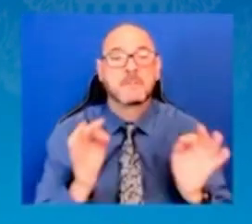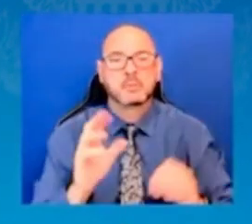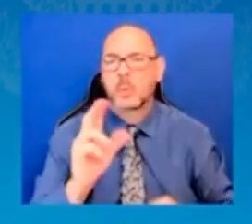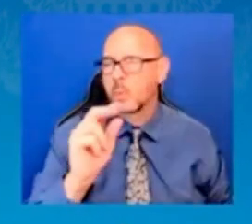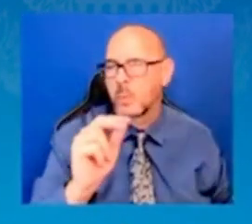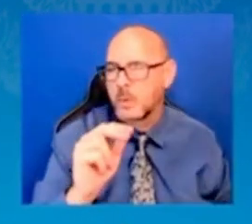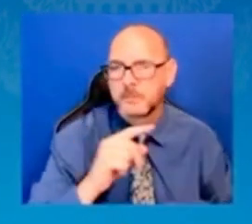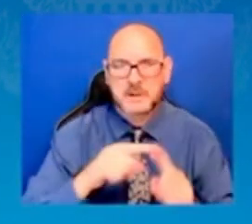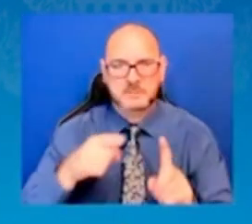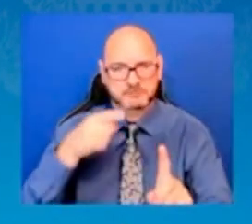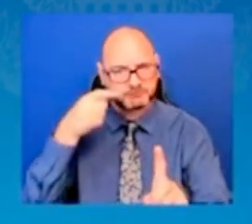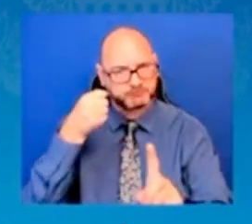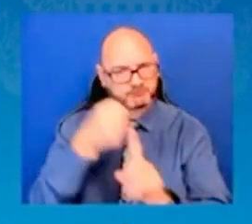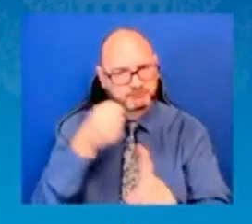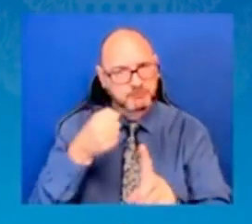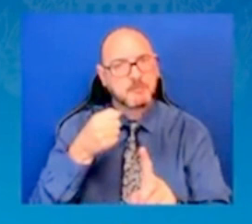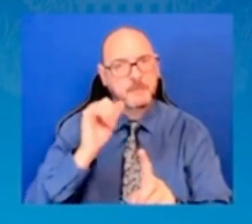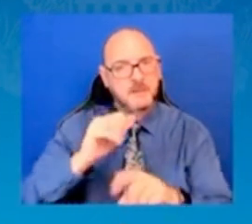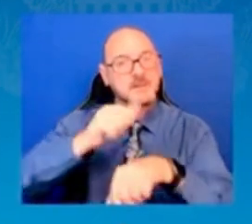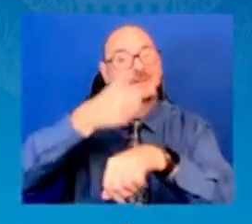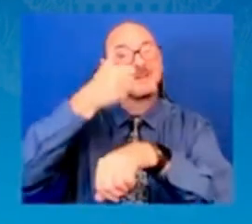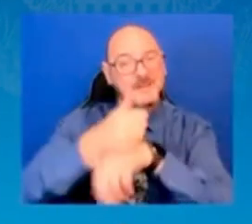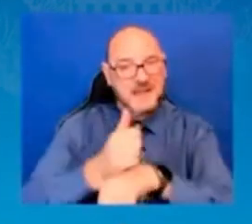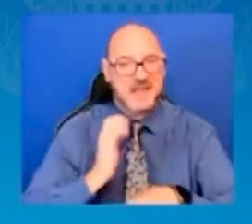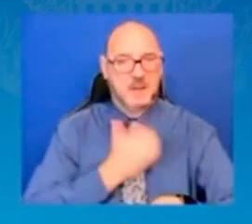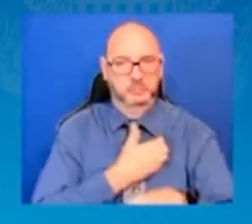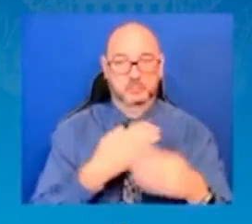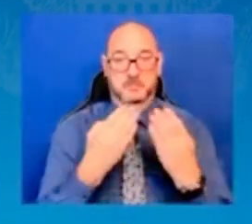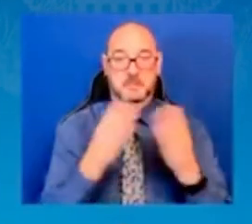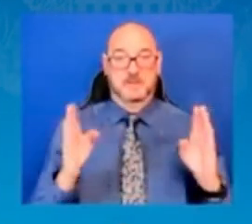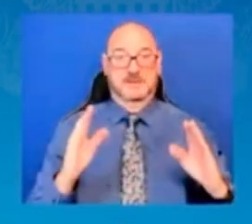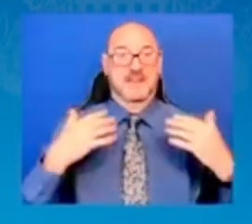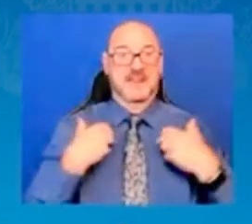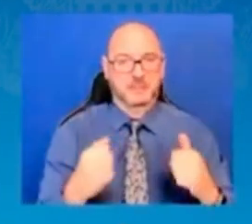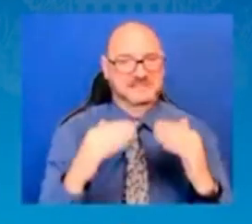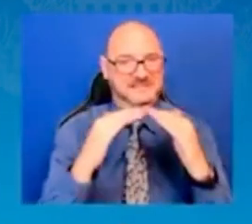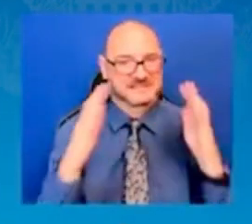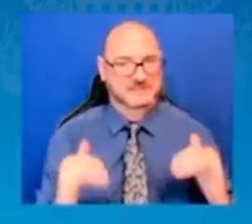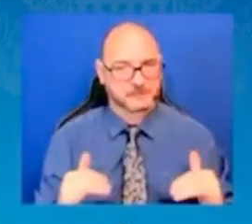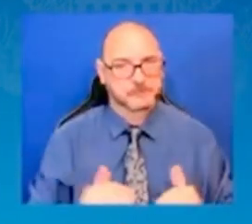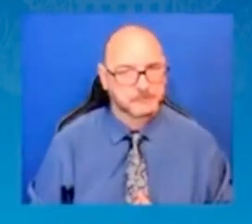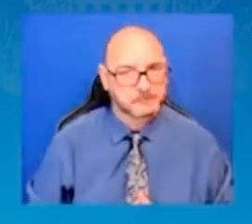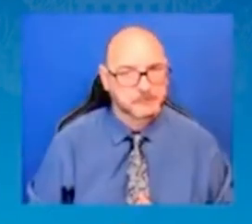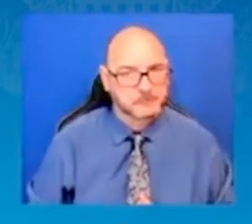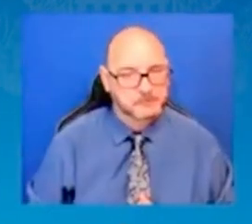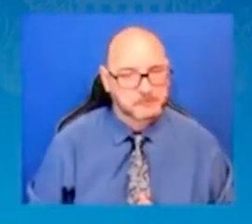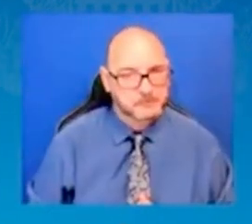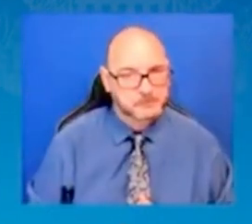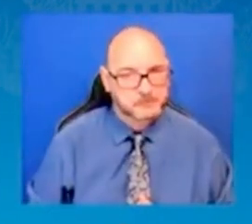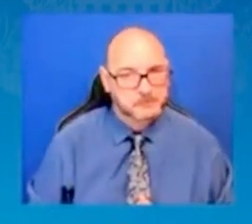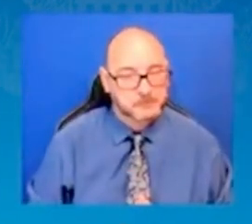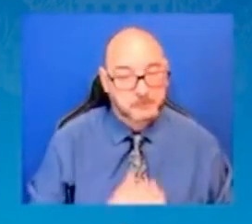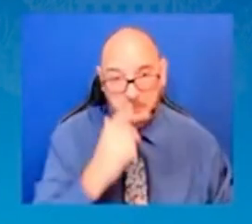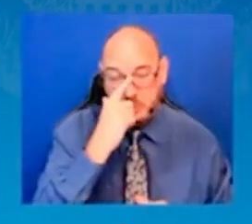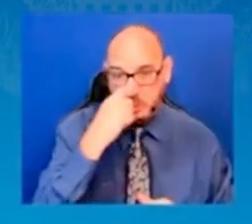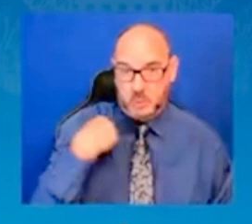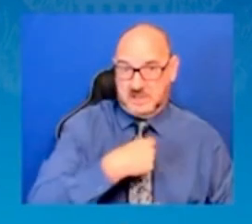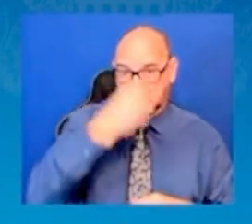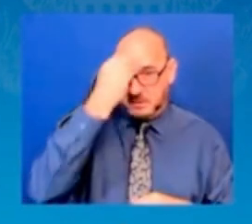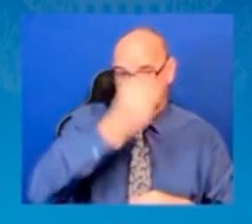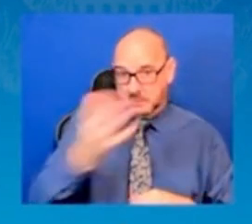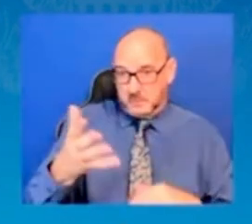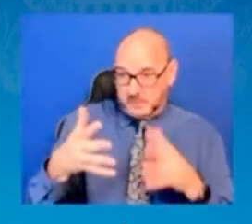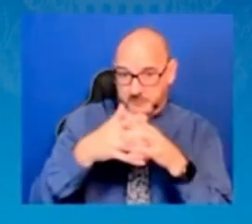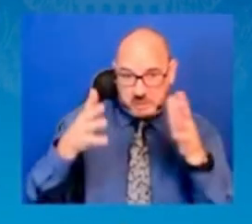of our public health system. And I might note that most Americans could look in their medicine